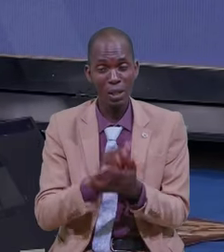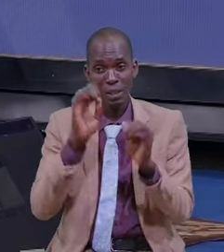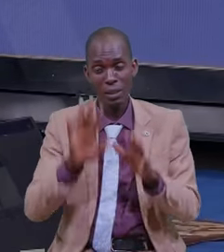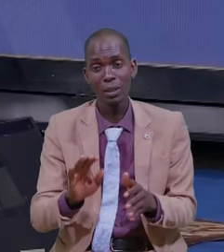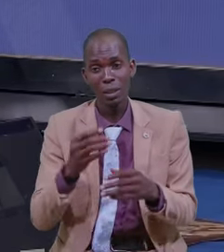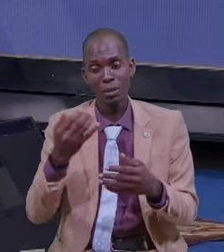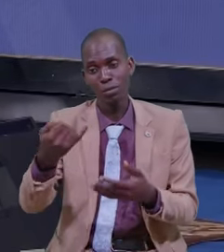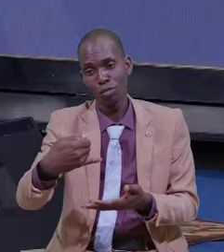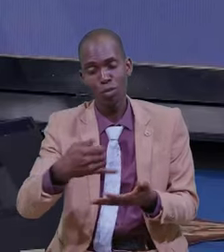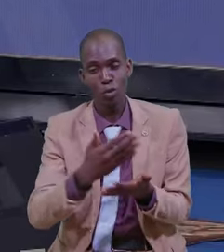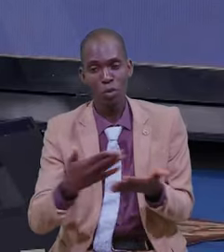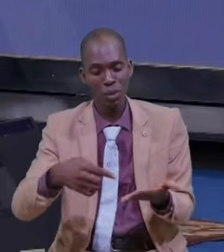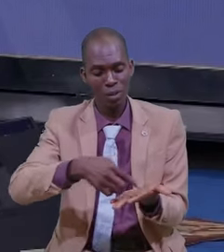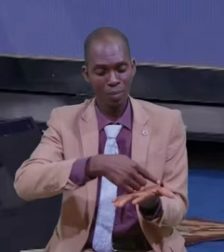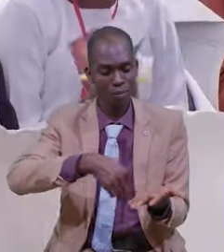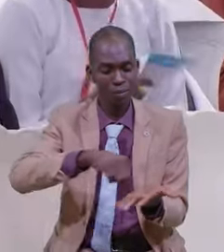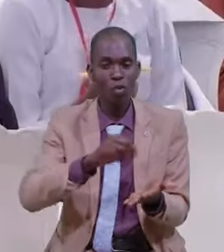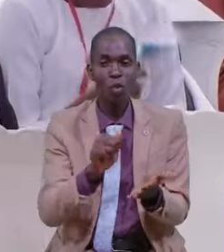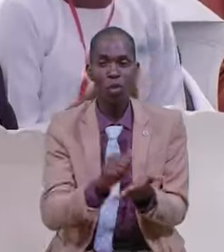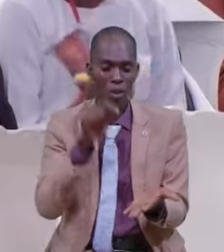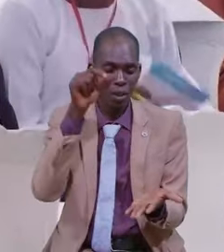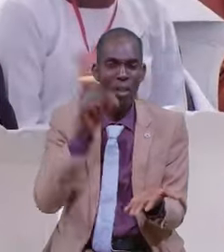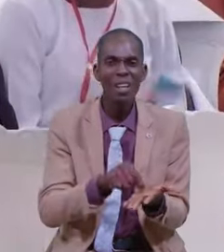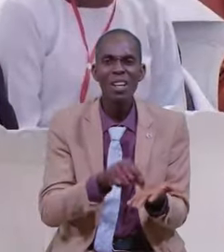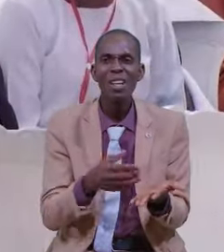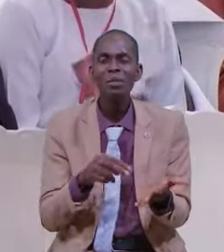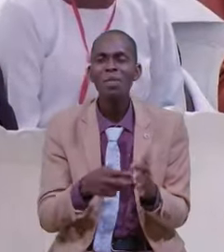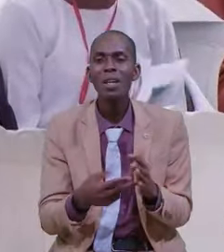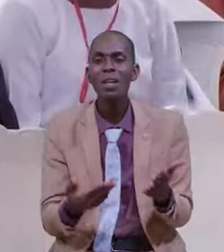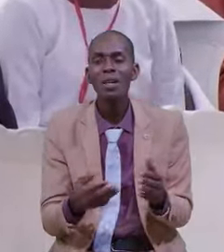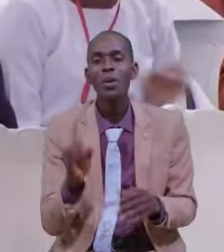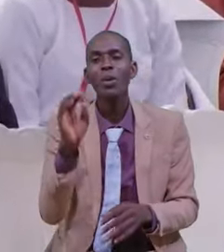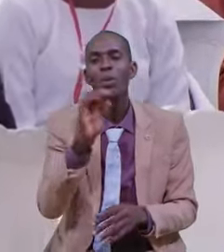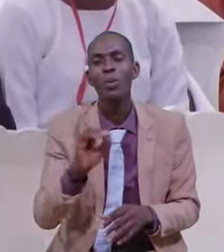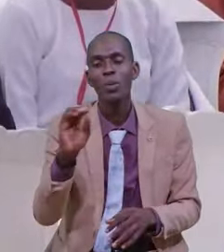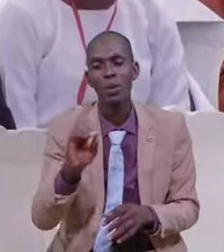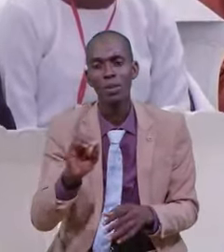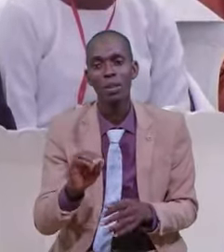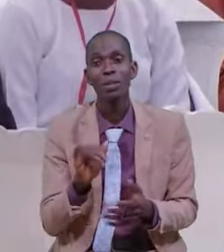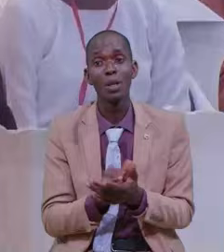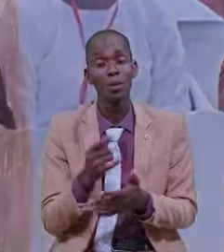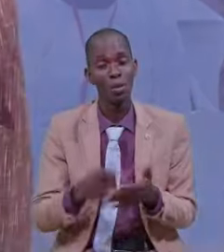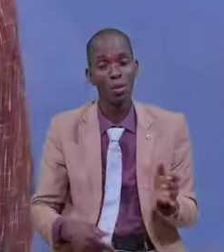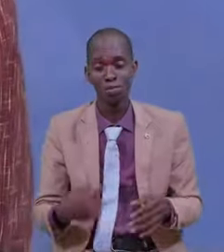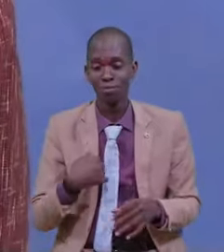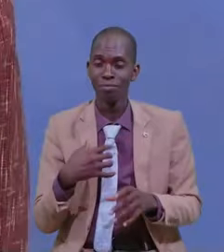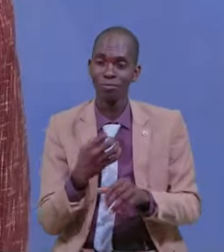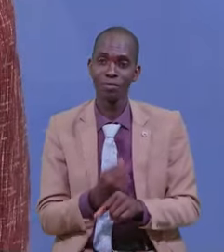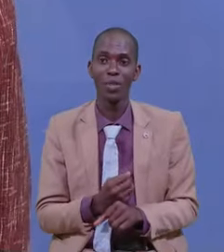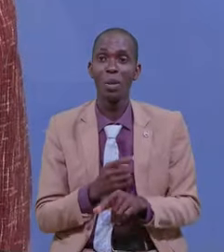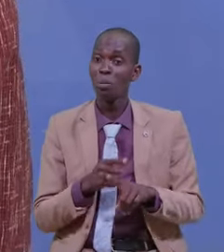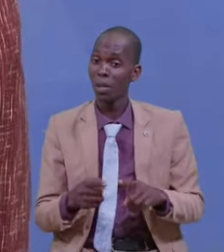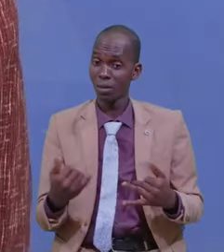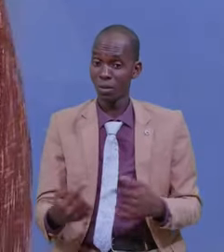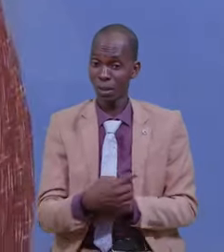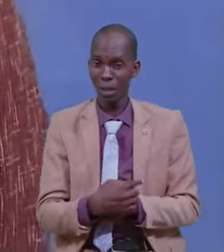dot inside. What do you call that? Zero. That's what I got. But today, I don't get